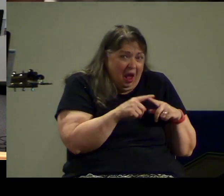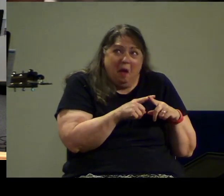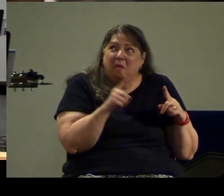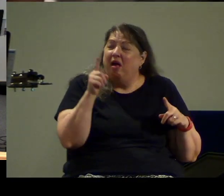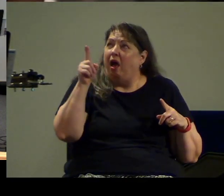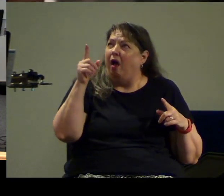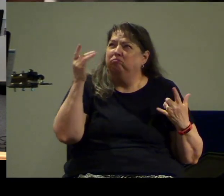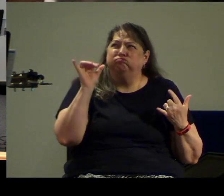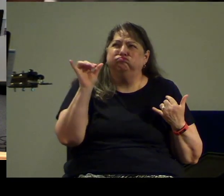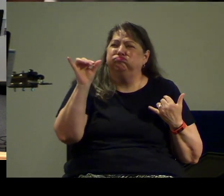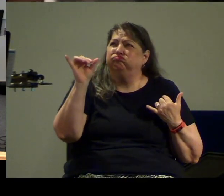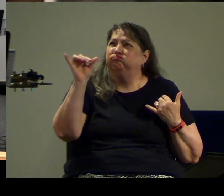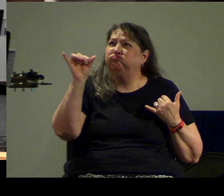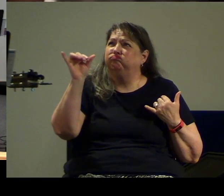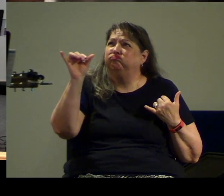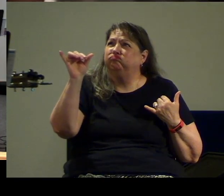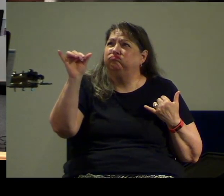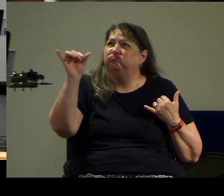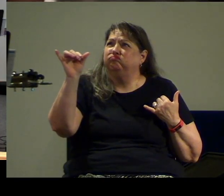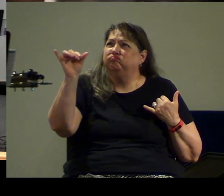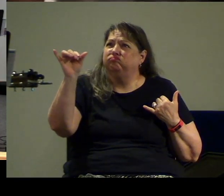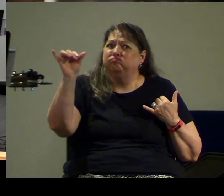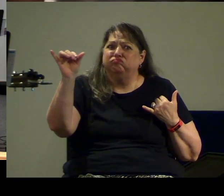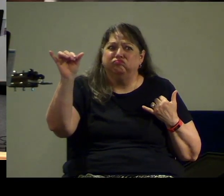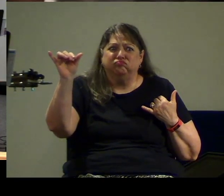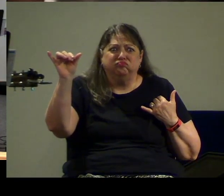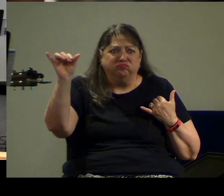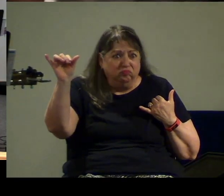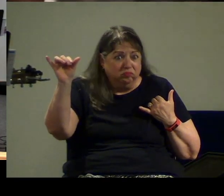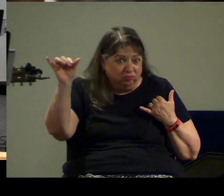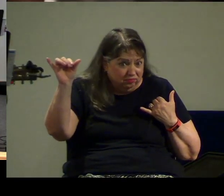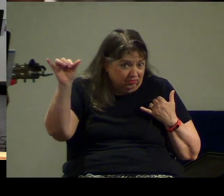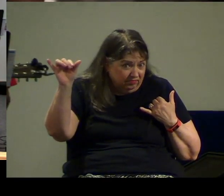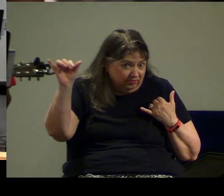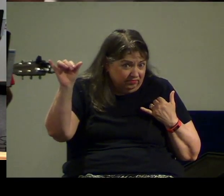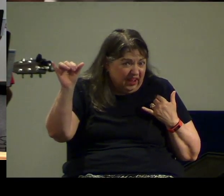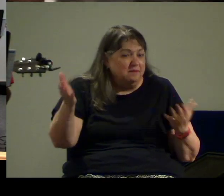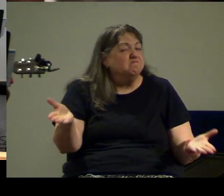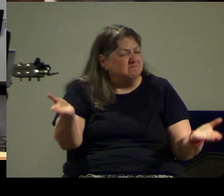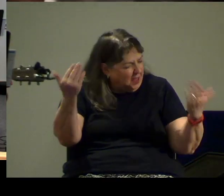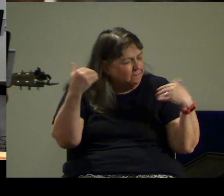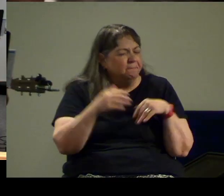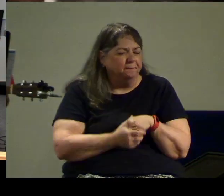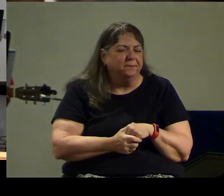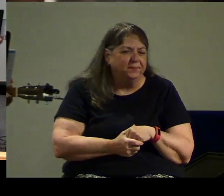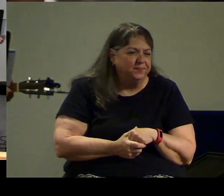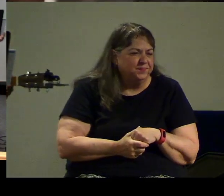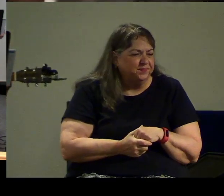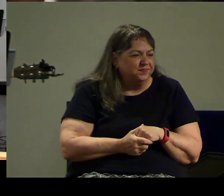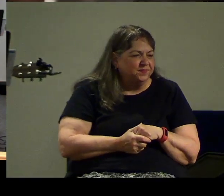heaven is forever. Would you please stand with us as we get ready to worship?